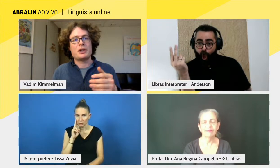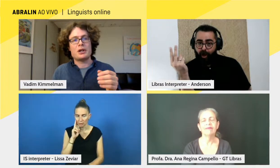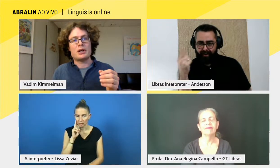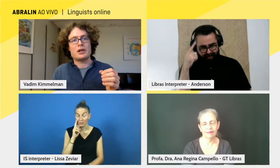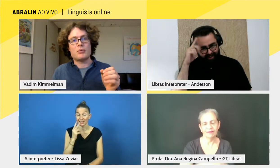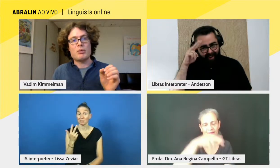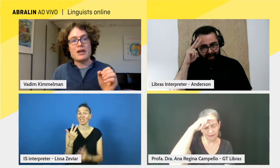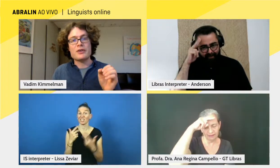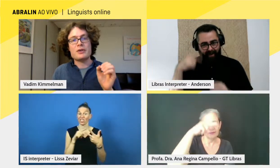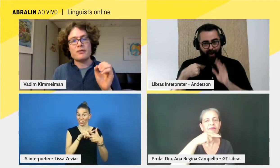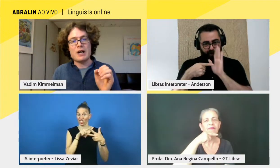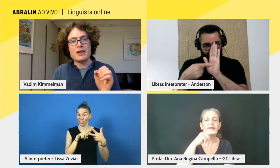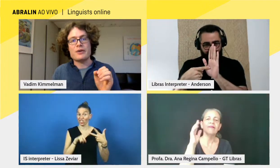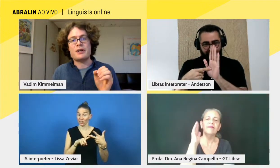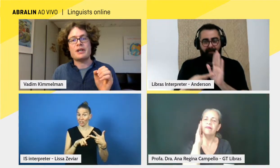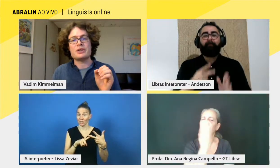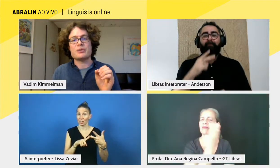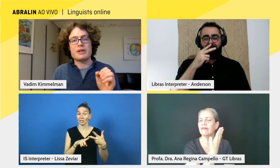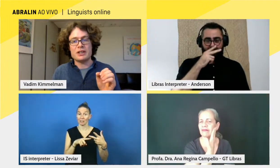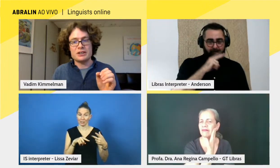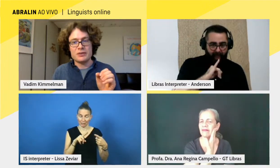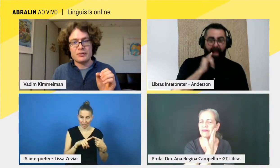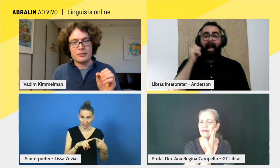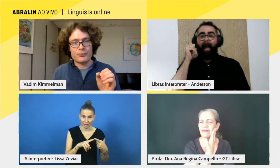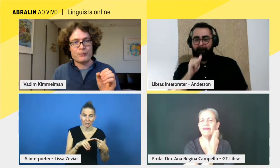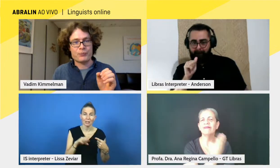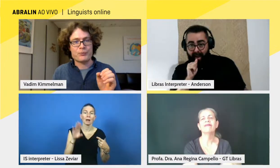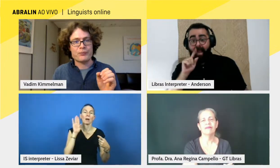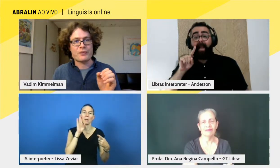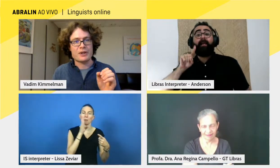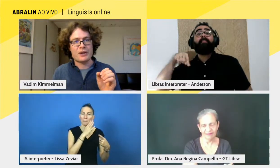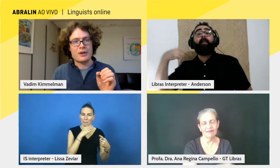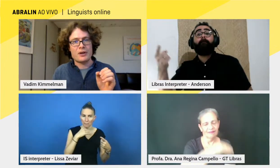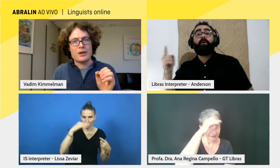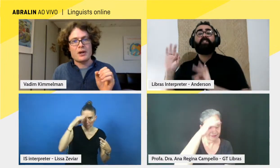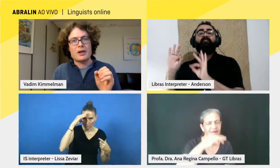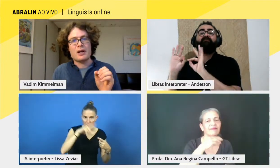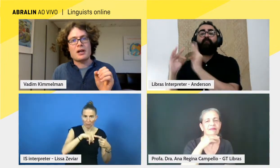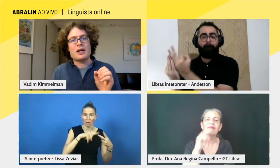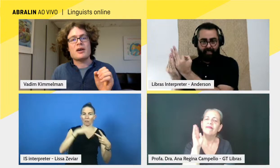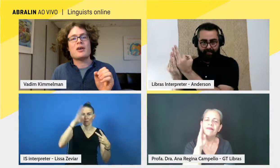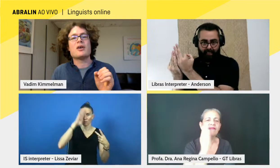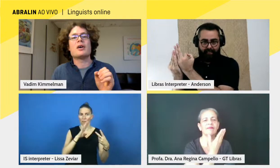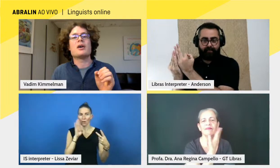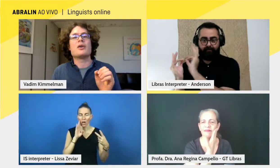were mother, father, and relative.